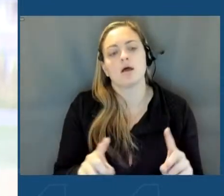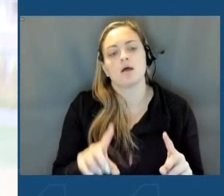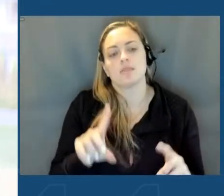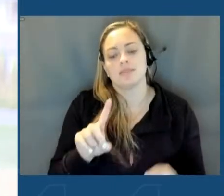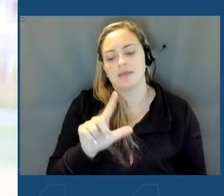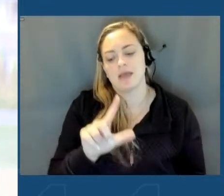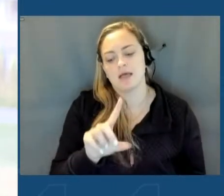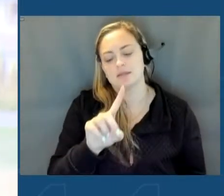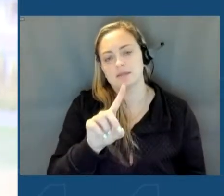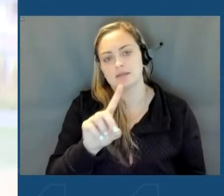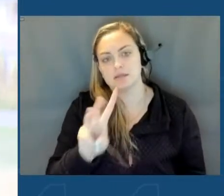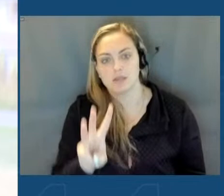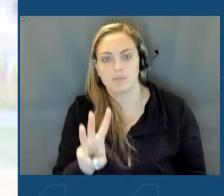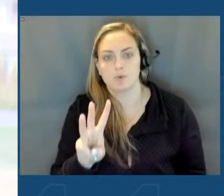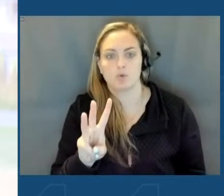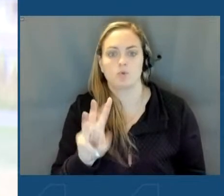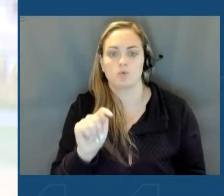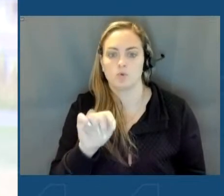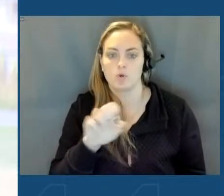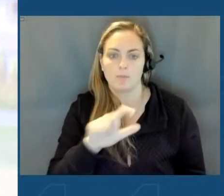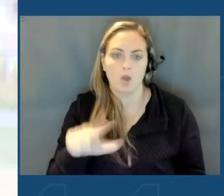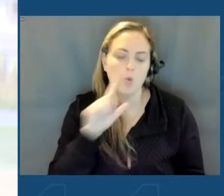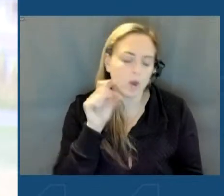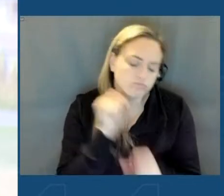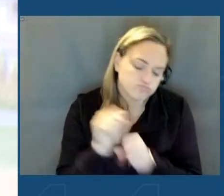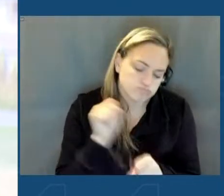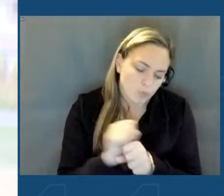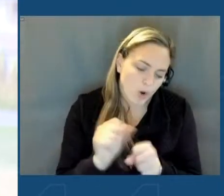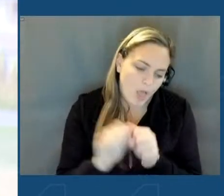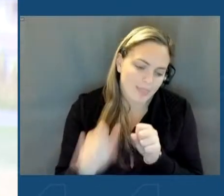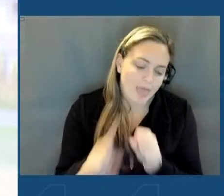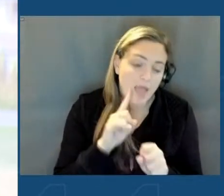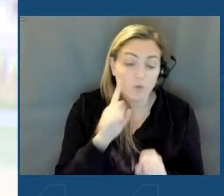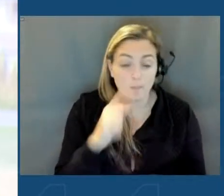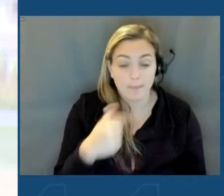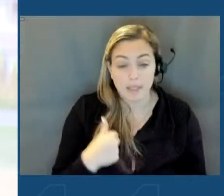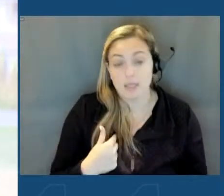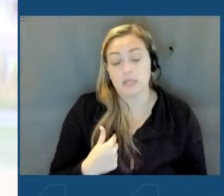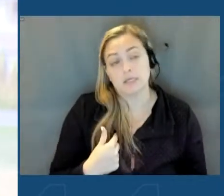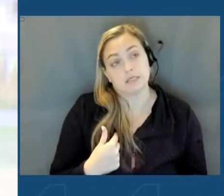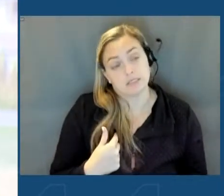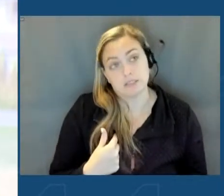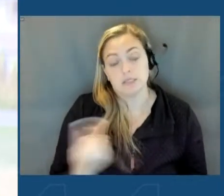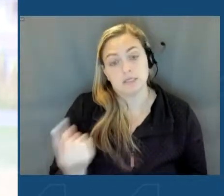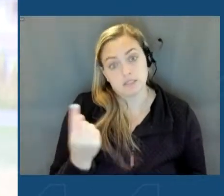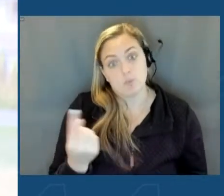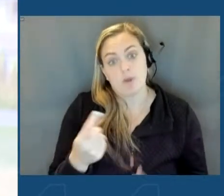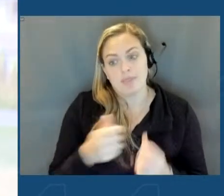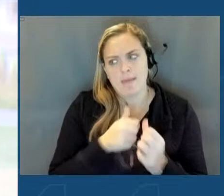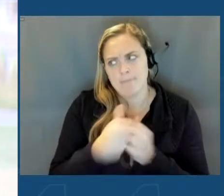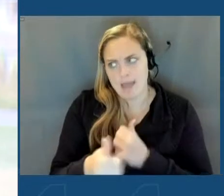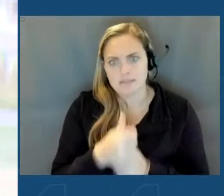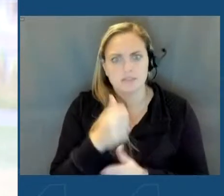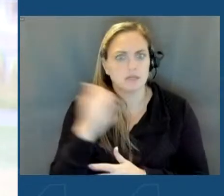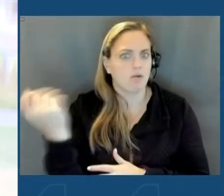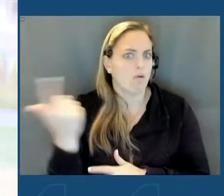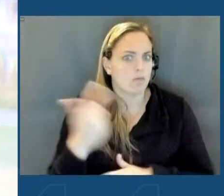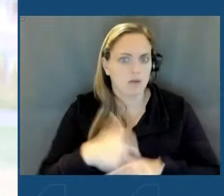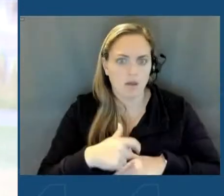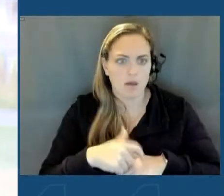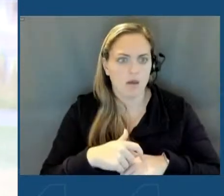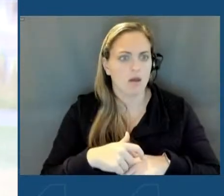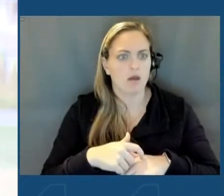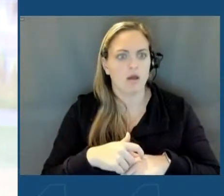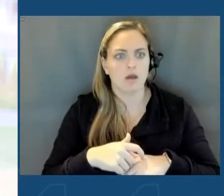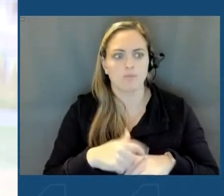DL&W terminal. I want to let you know that we're working very intensely on that. To me, as someone who goes by it all the time, on land